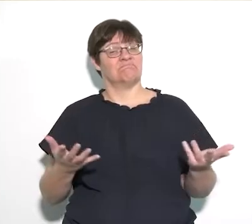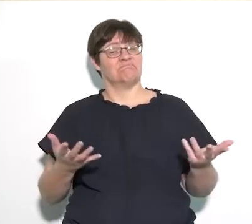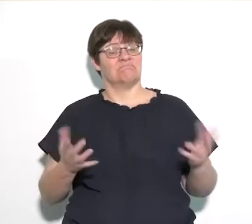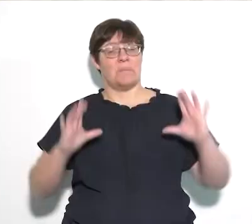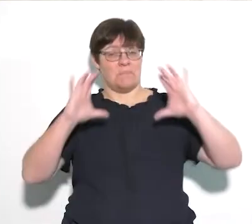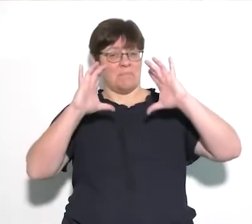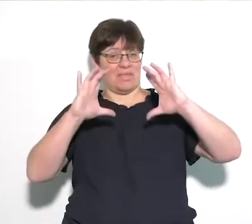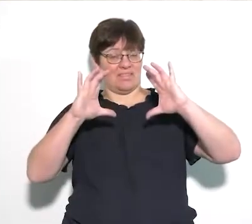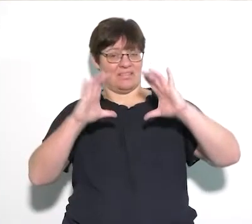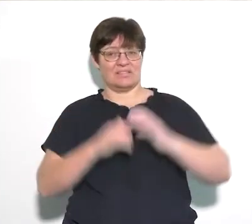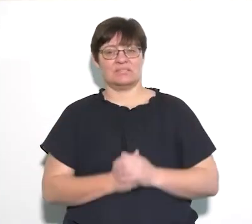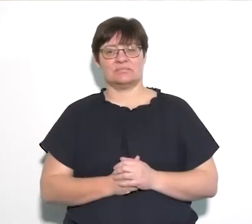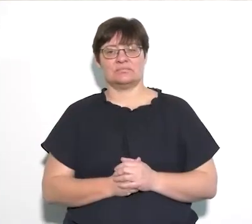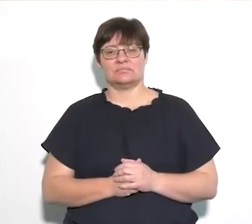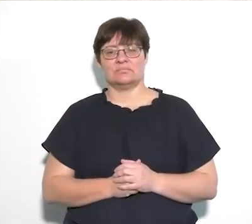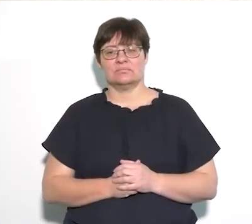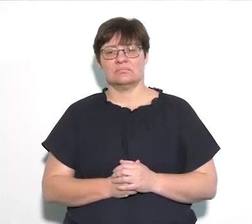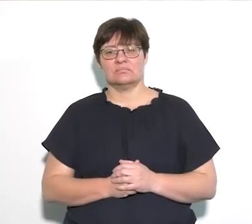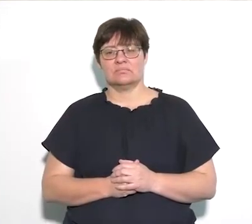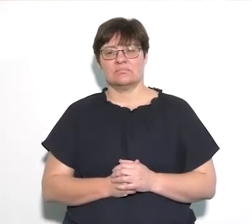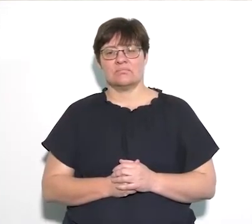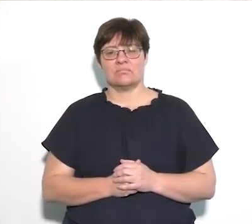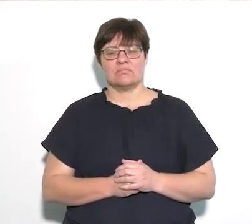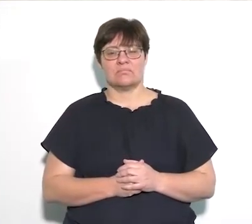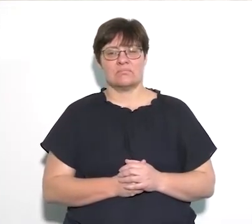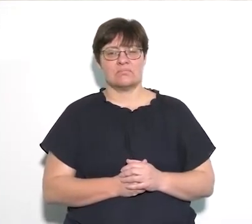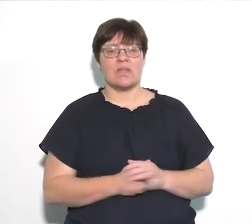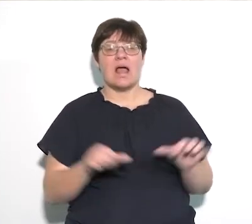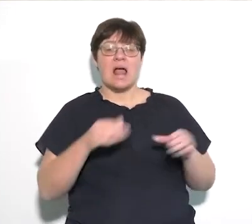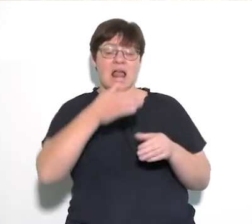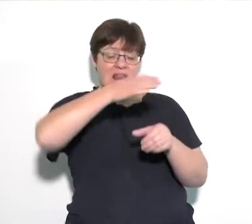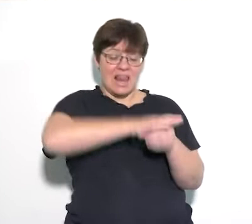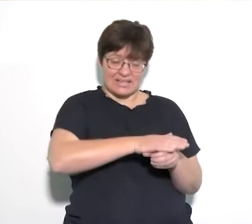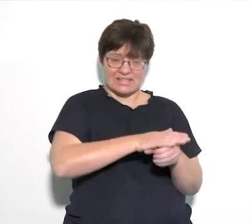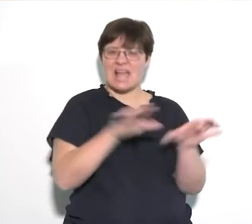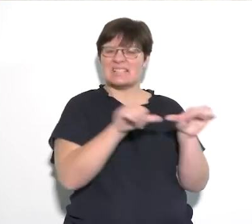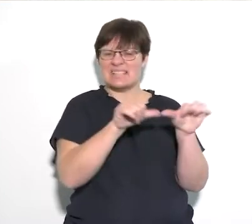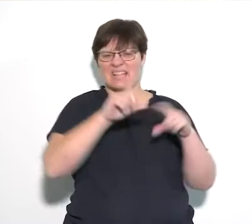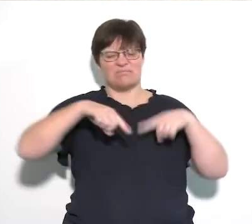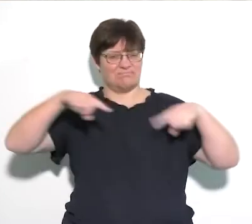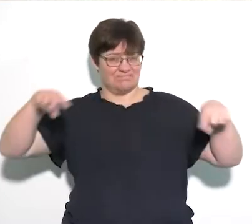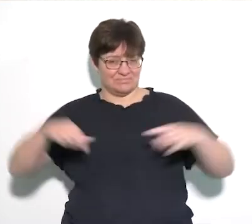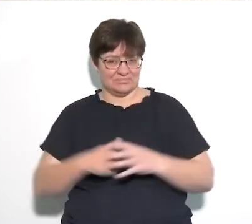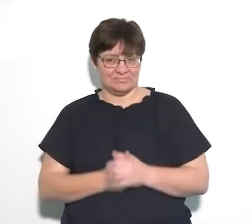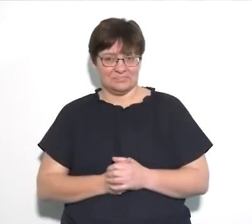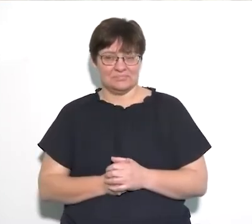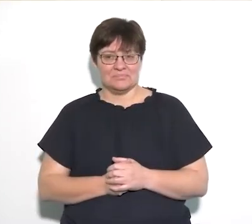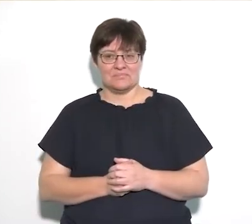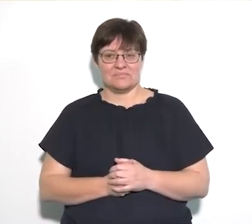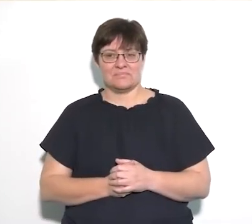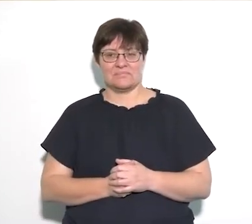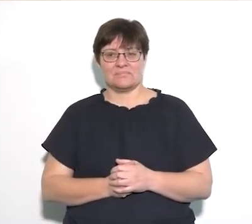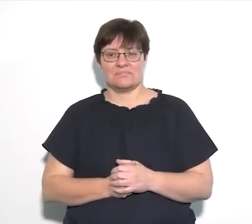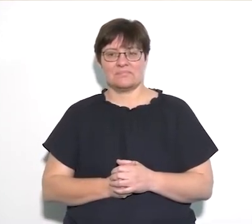And there is a bigger ring. The lids make very nice different sizes, so you can have a number of different sizes as